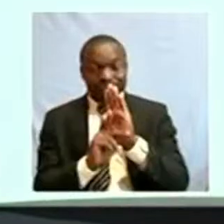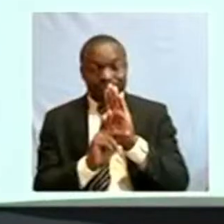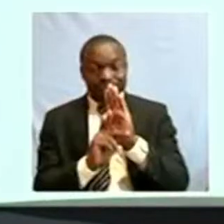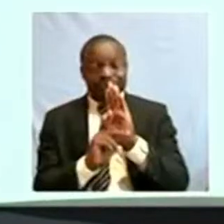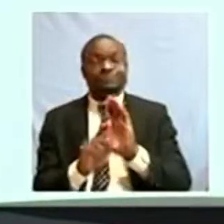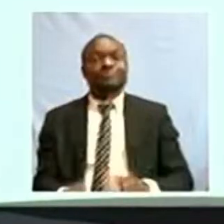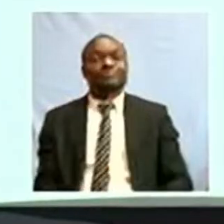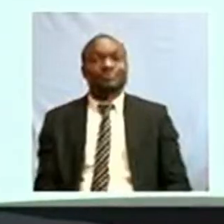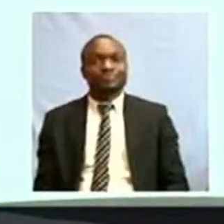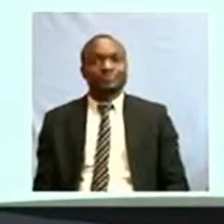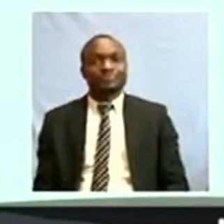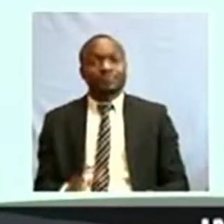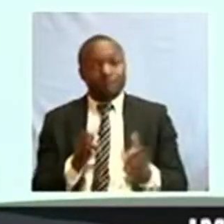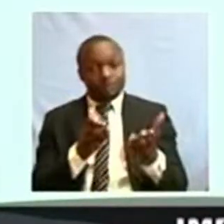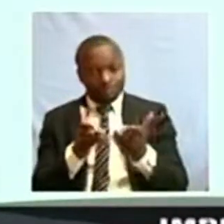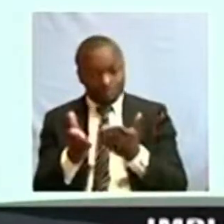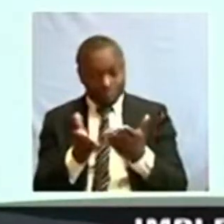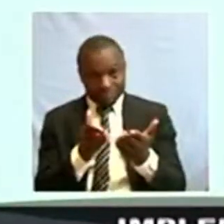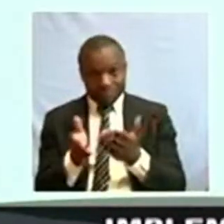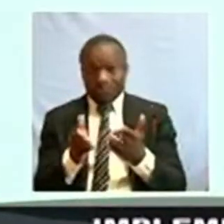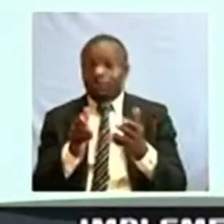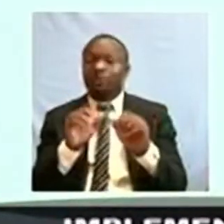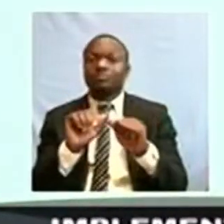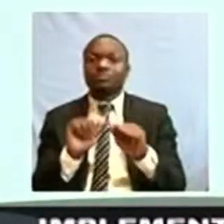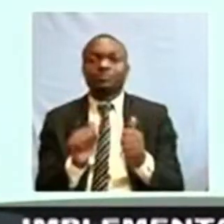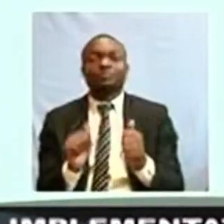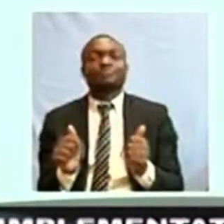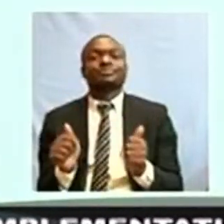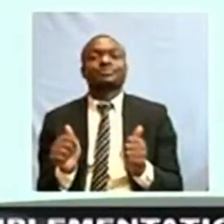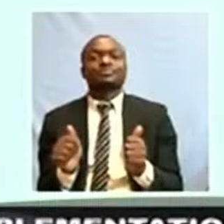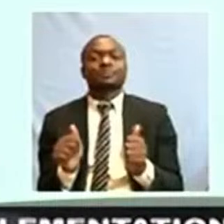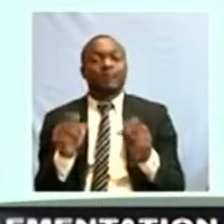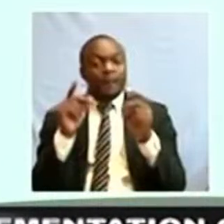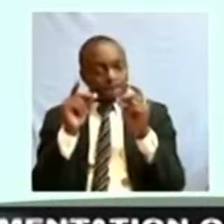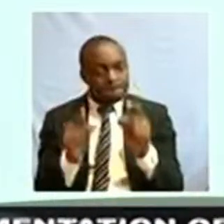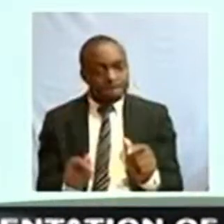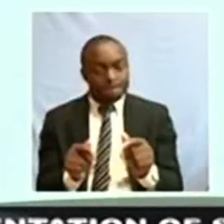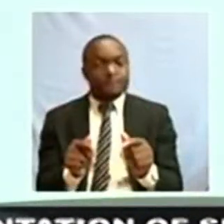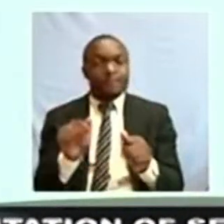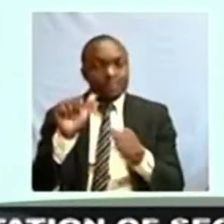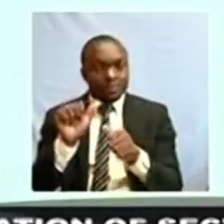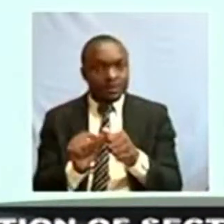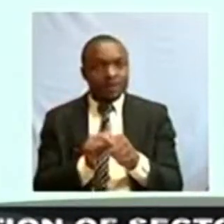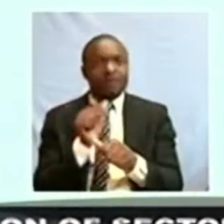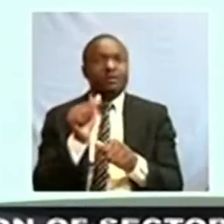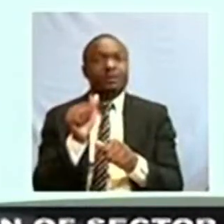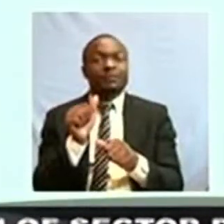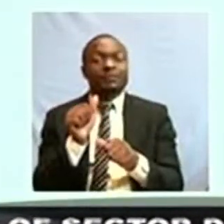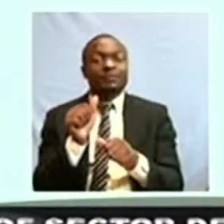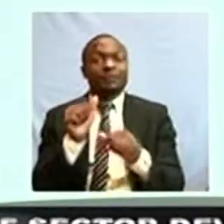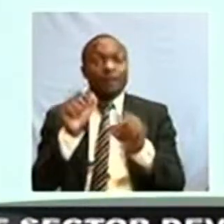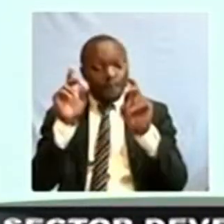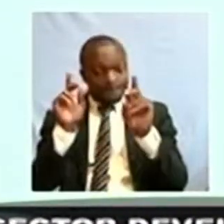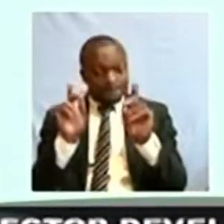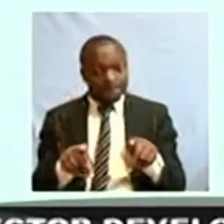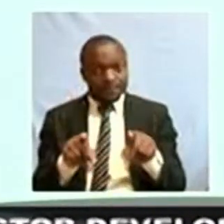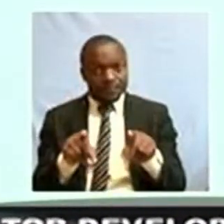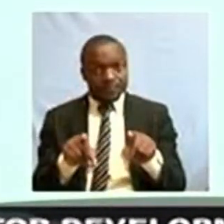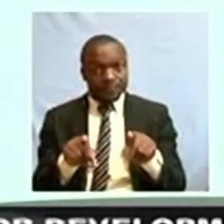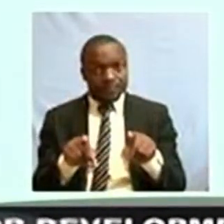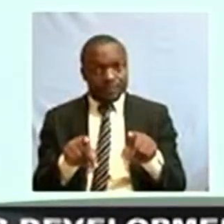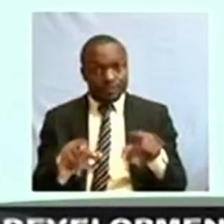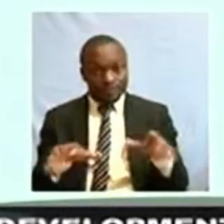Direction, if services are to effectively reach every intended individual at grassroots level